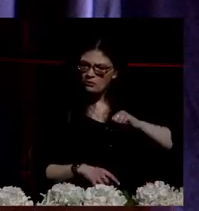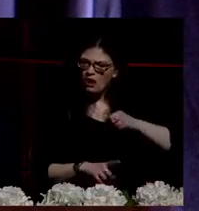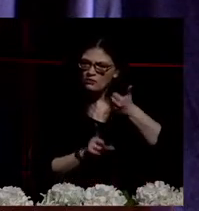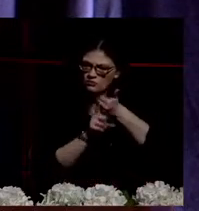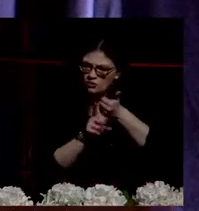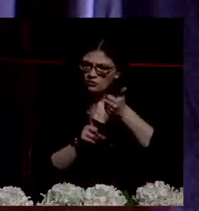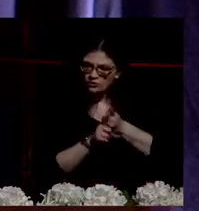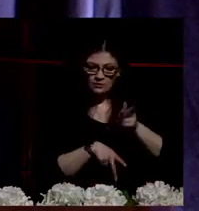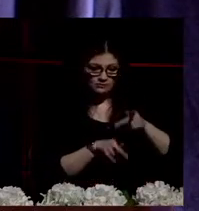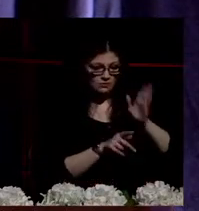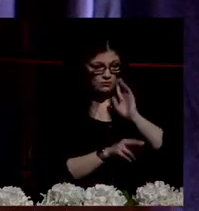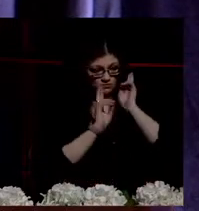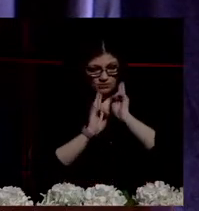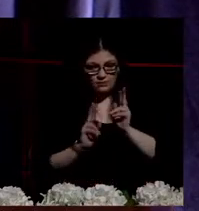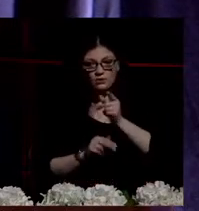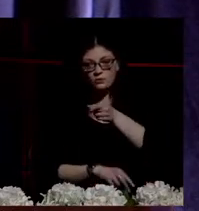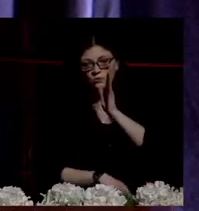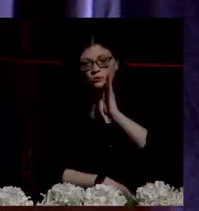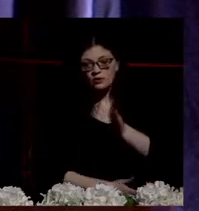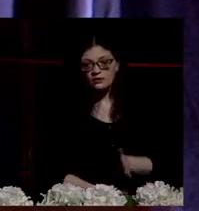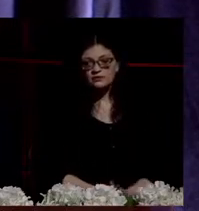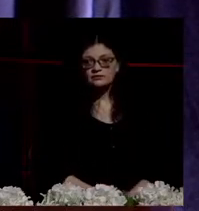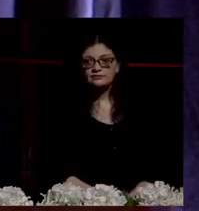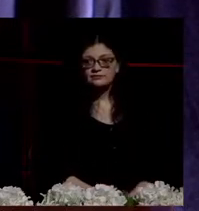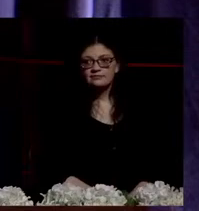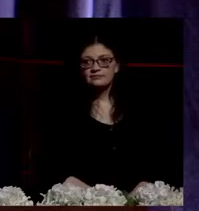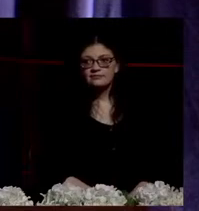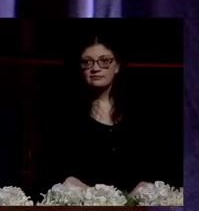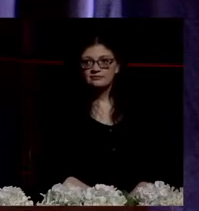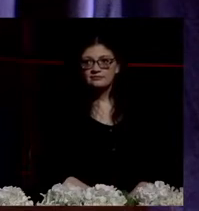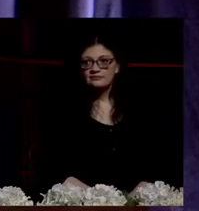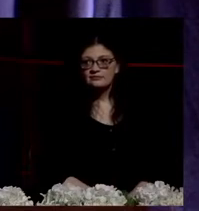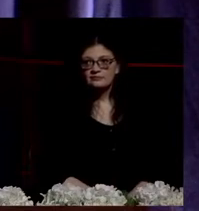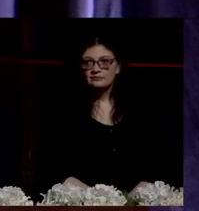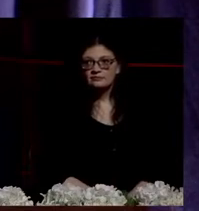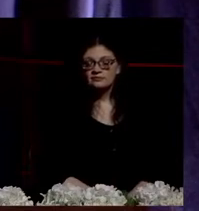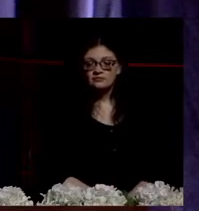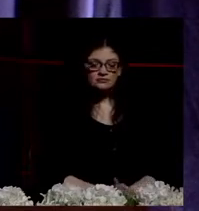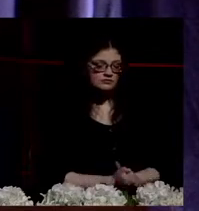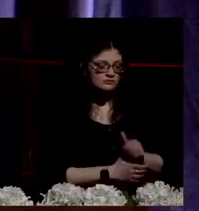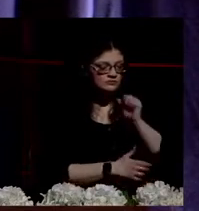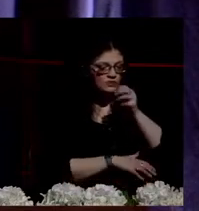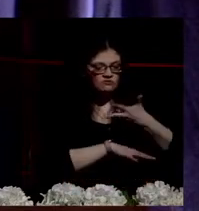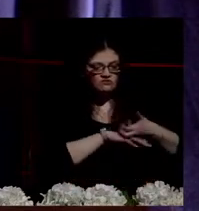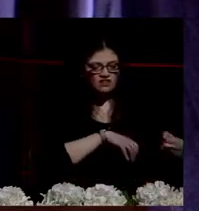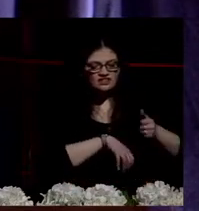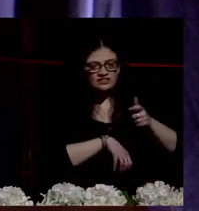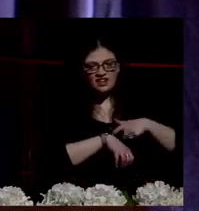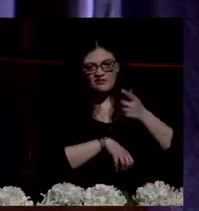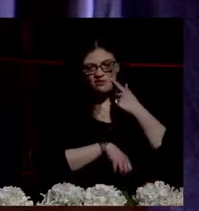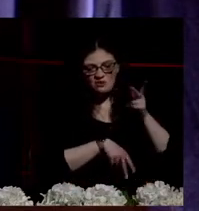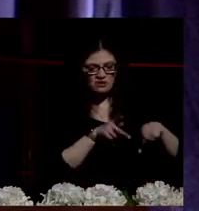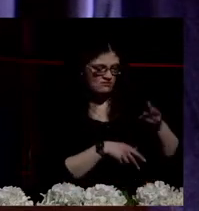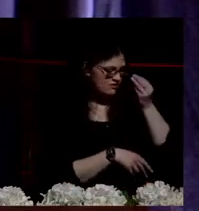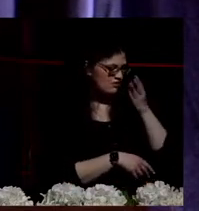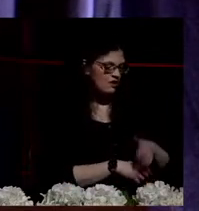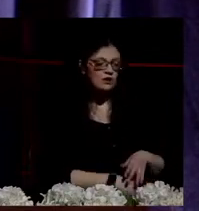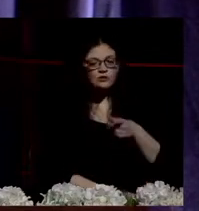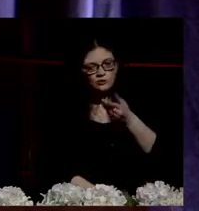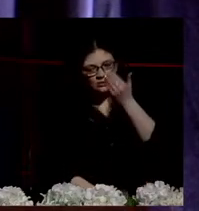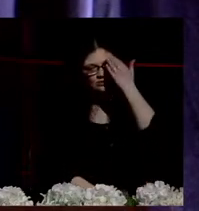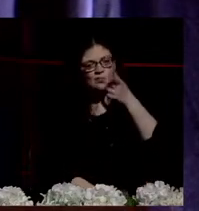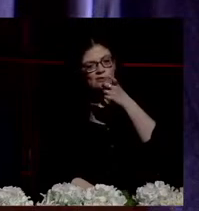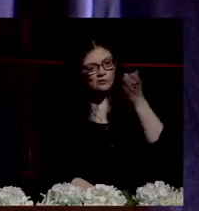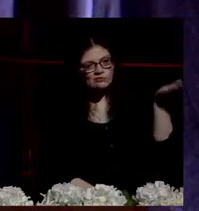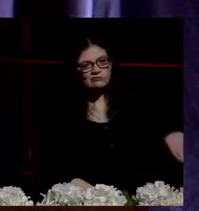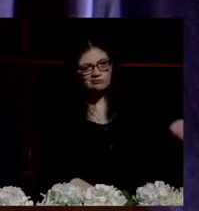will respect you. Don't waste any time on people who don't care about you. You know who they are.